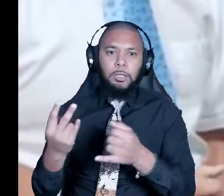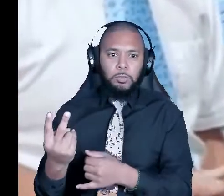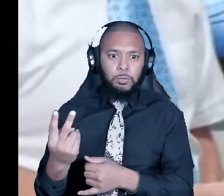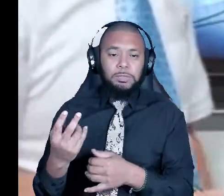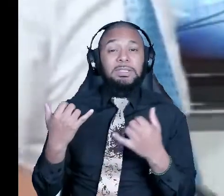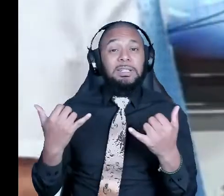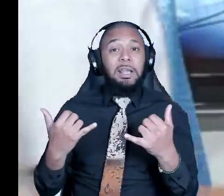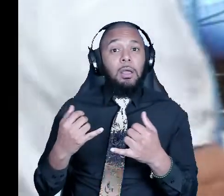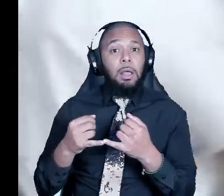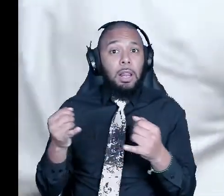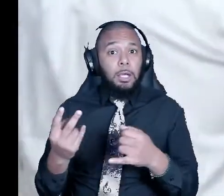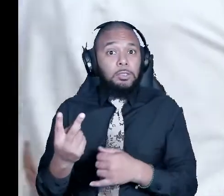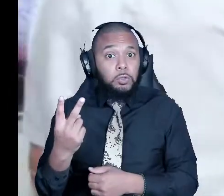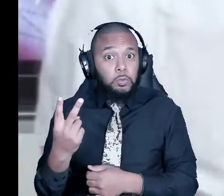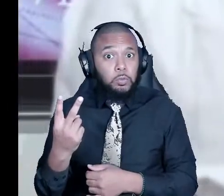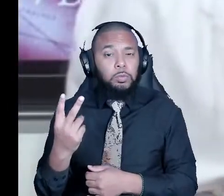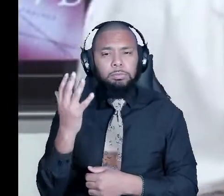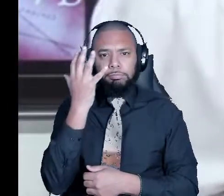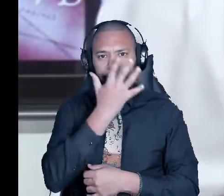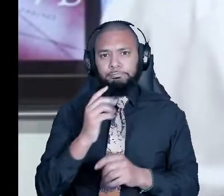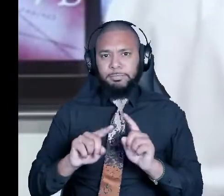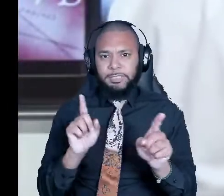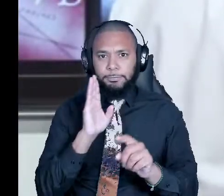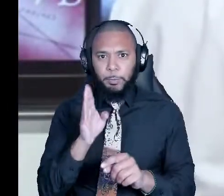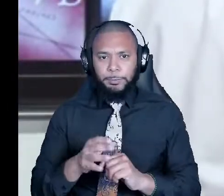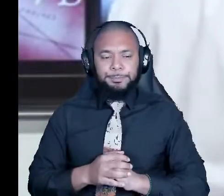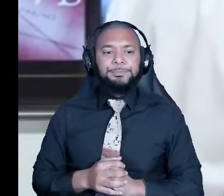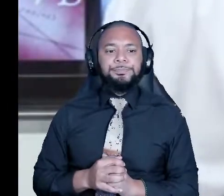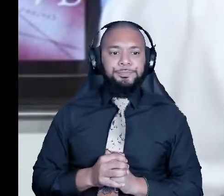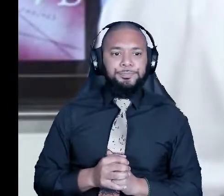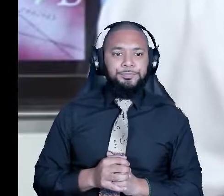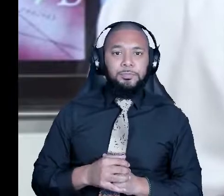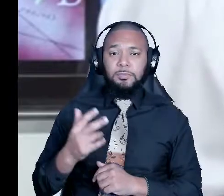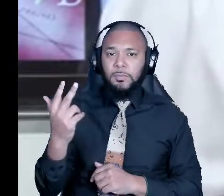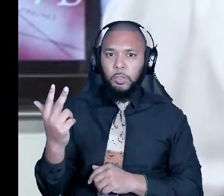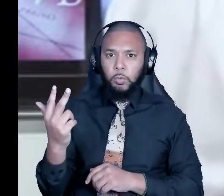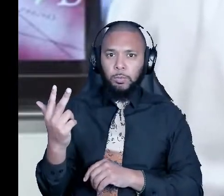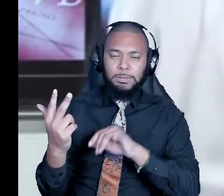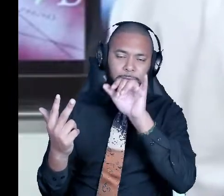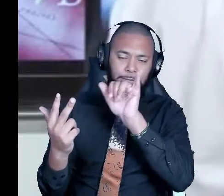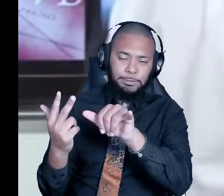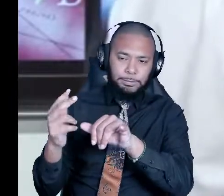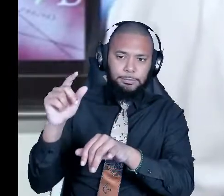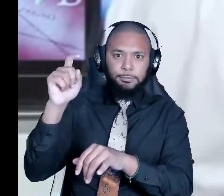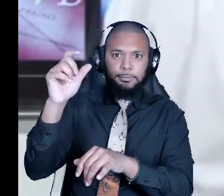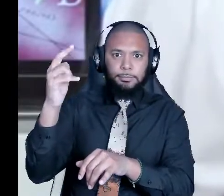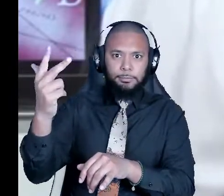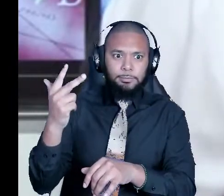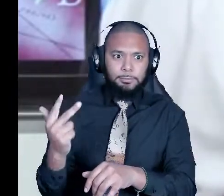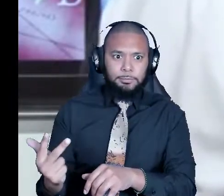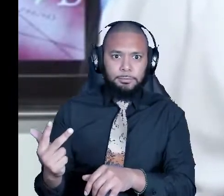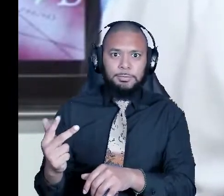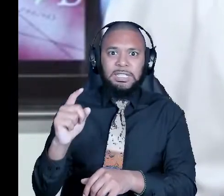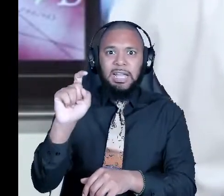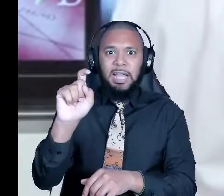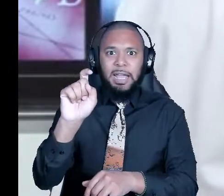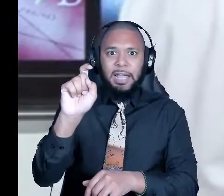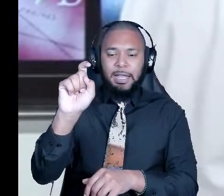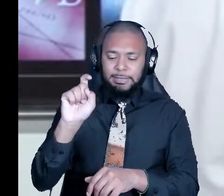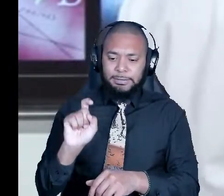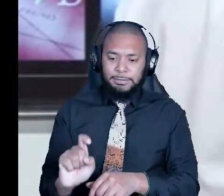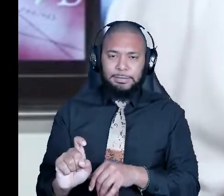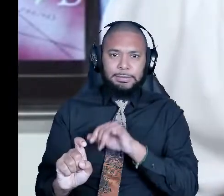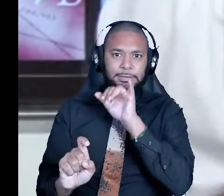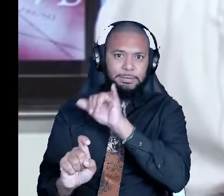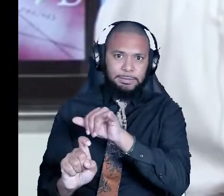Its equation is going to look different. 3 is going to stay 3, x is going to stay x, minus